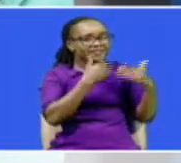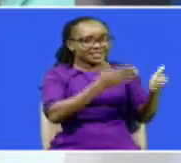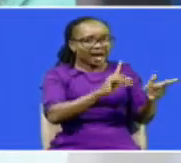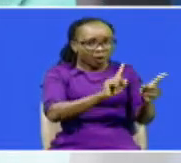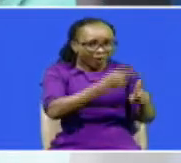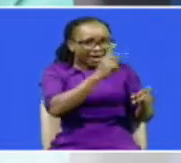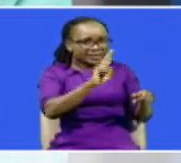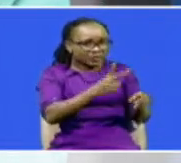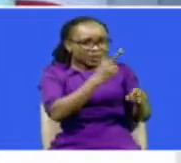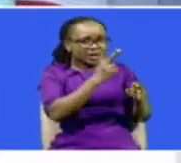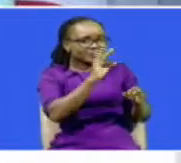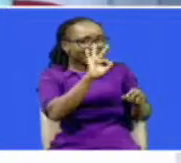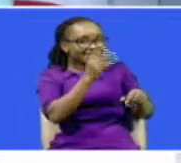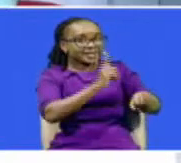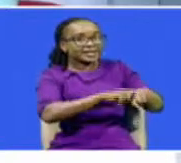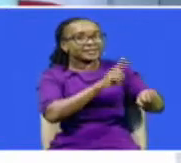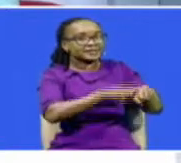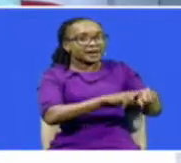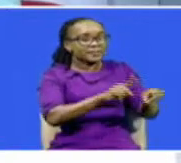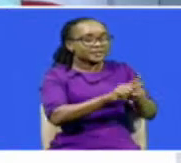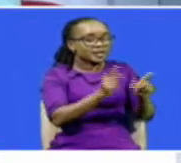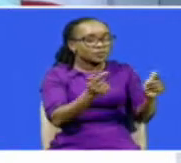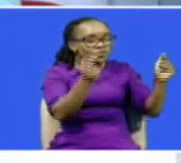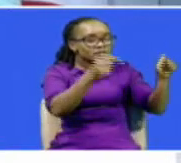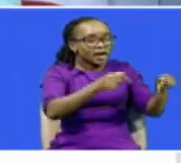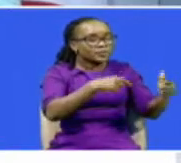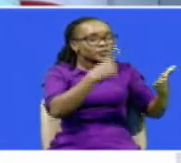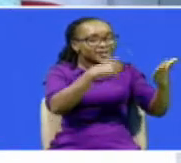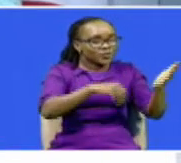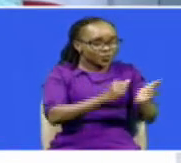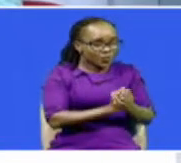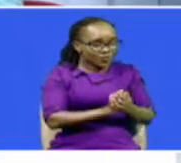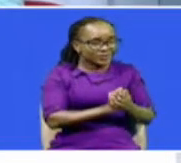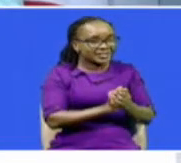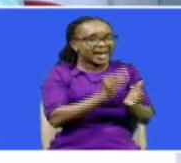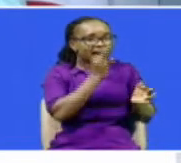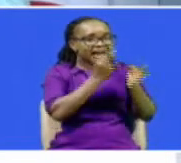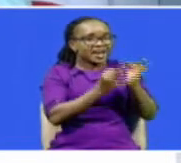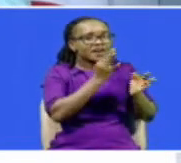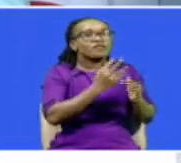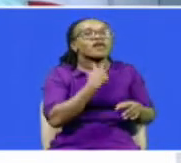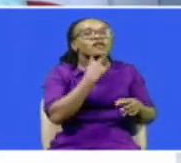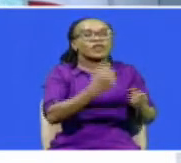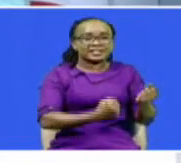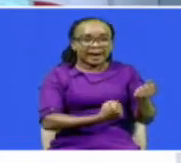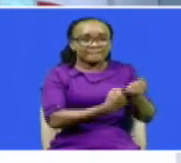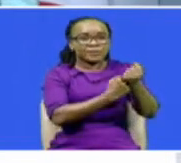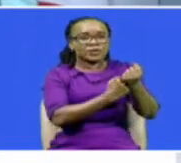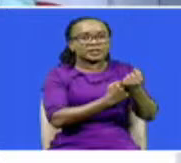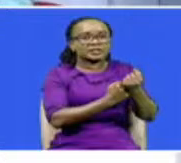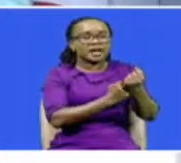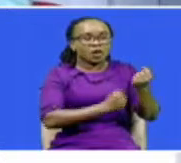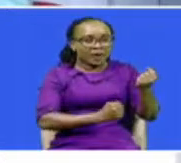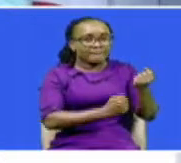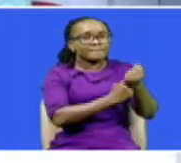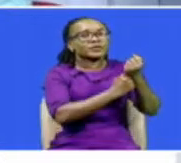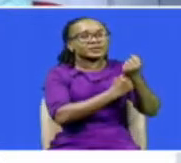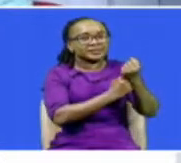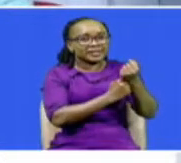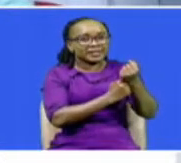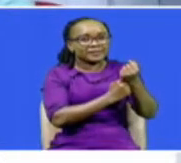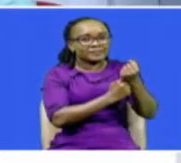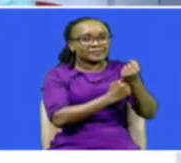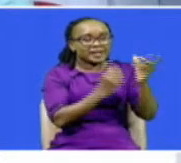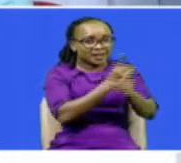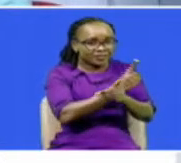not twice, but three times, and you came out saying, if I was to support, then I will support the contrary. You